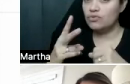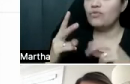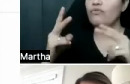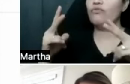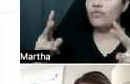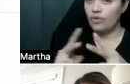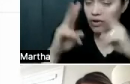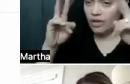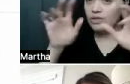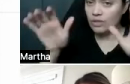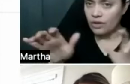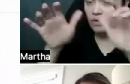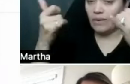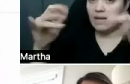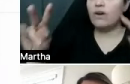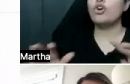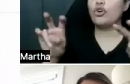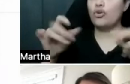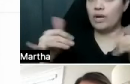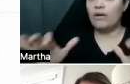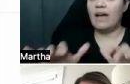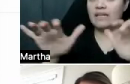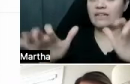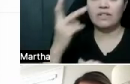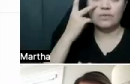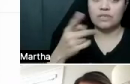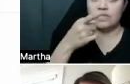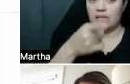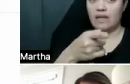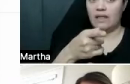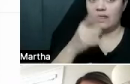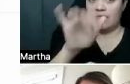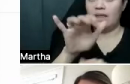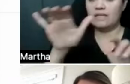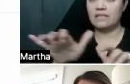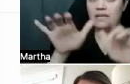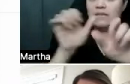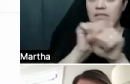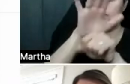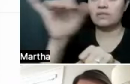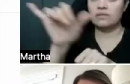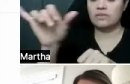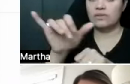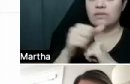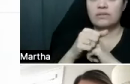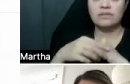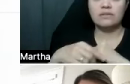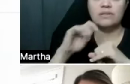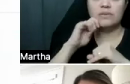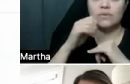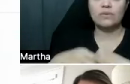volcanoes are active currently, and you can see there that's an active mountain in the mountain field. It's really